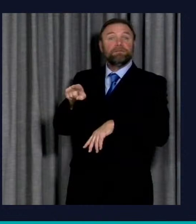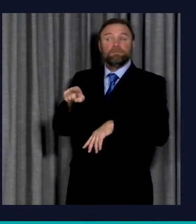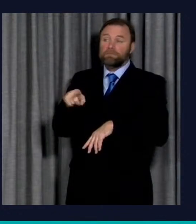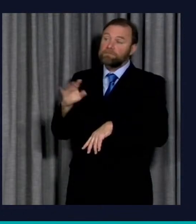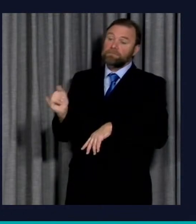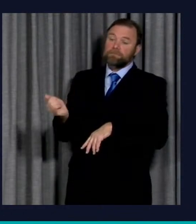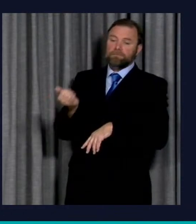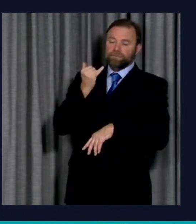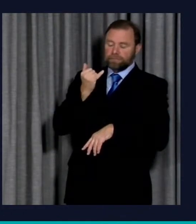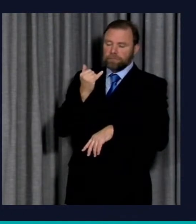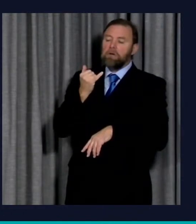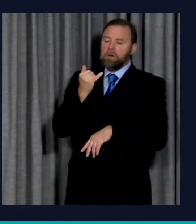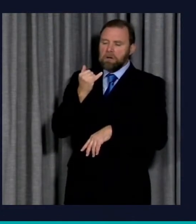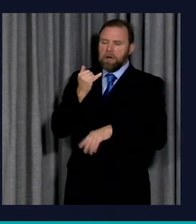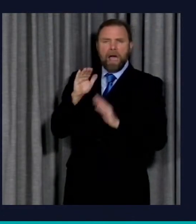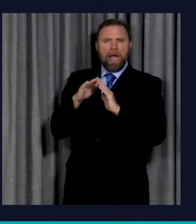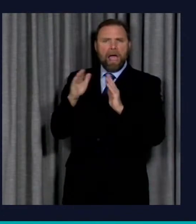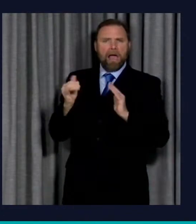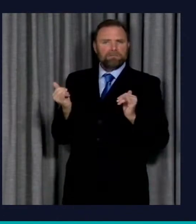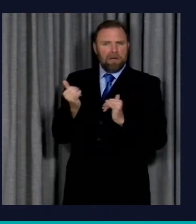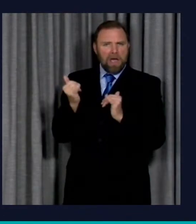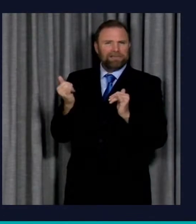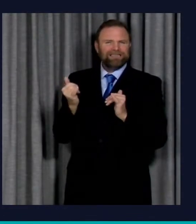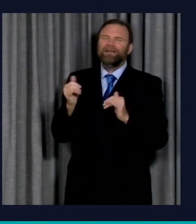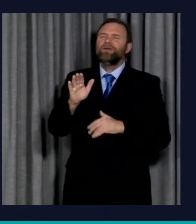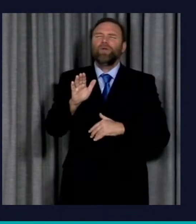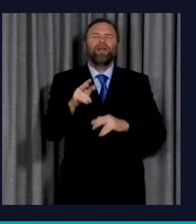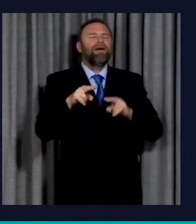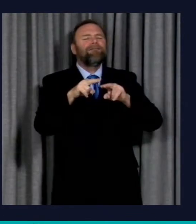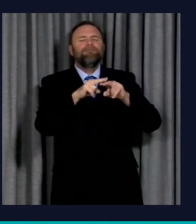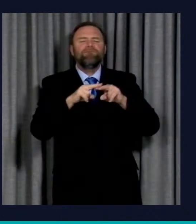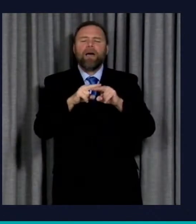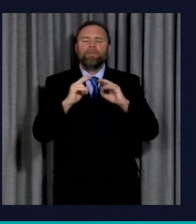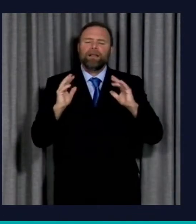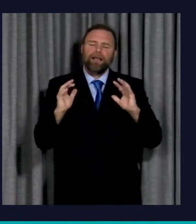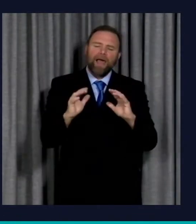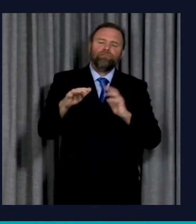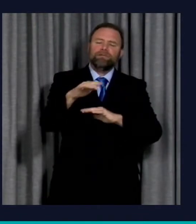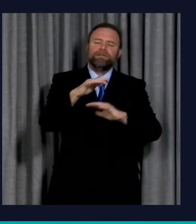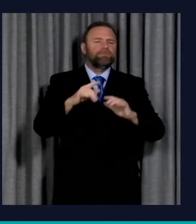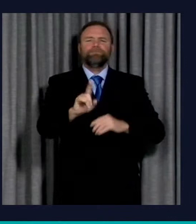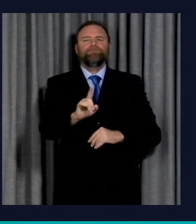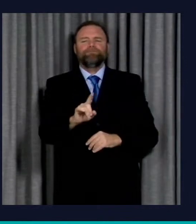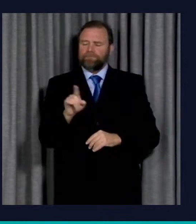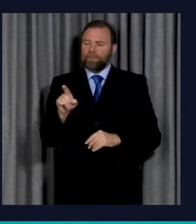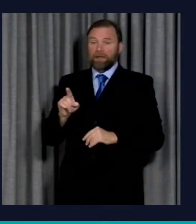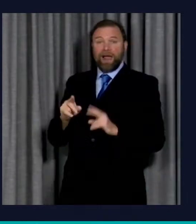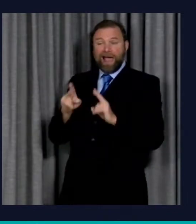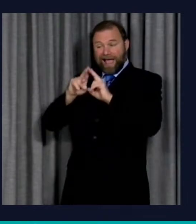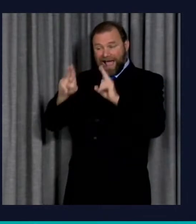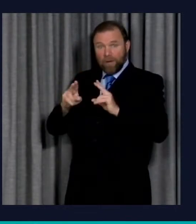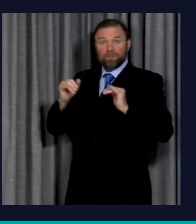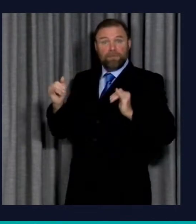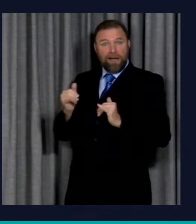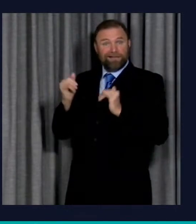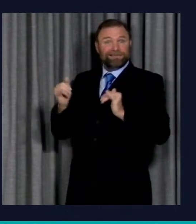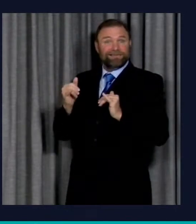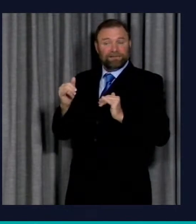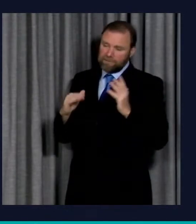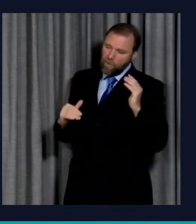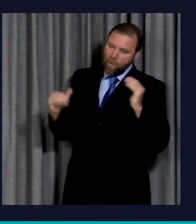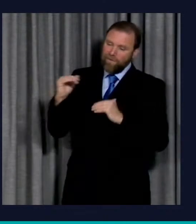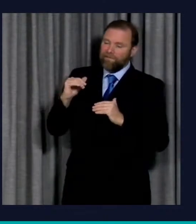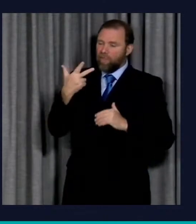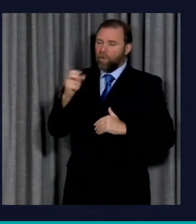reports of house parties rather than family gatherings, the police will have a basis for intervening